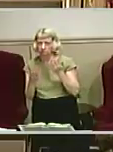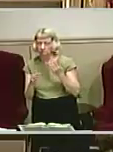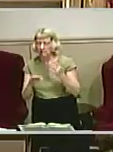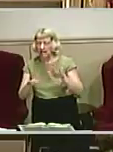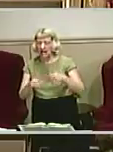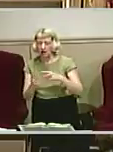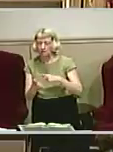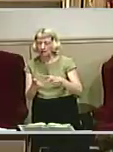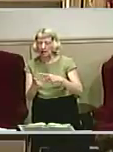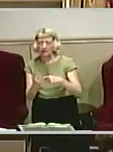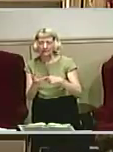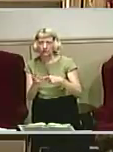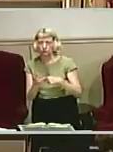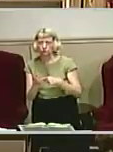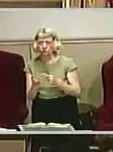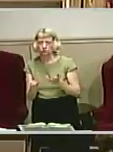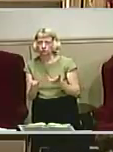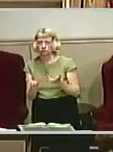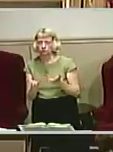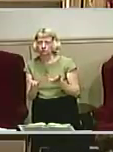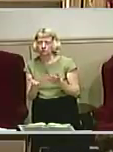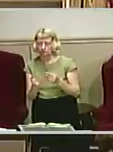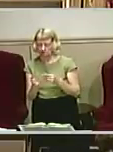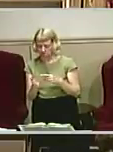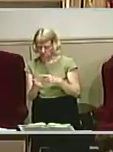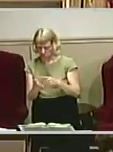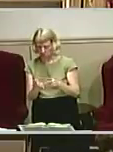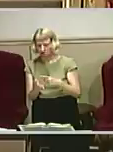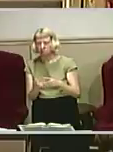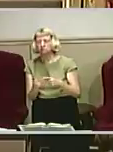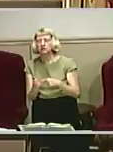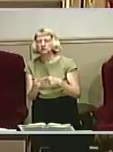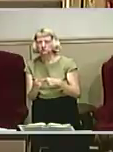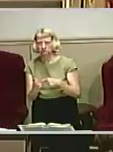getting paid. But the bills are getting paid.